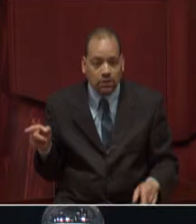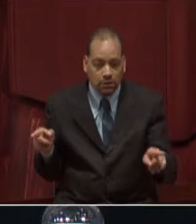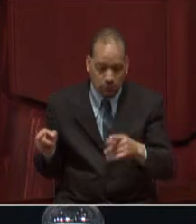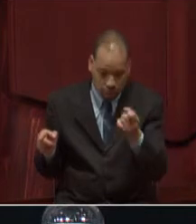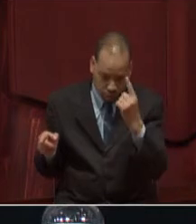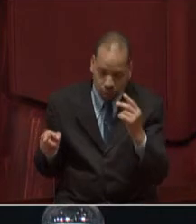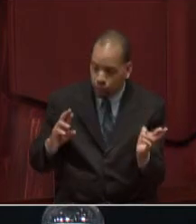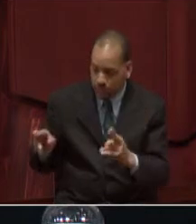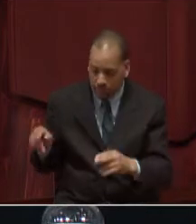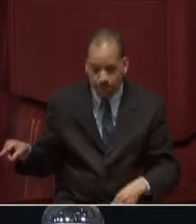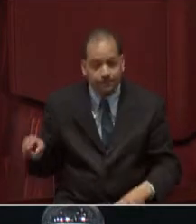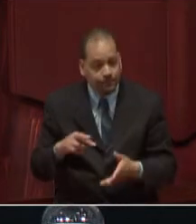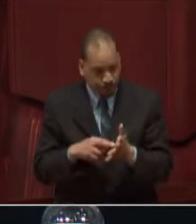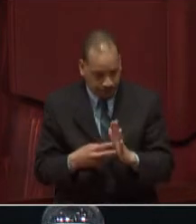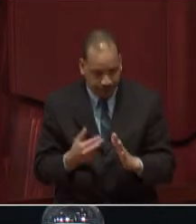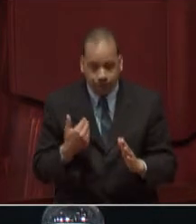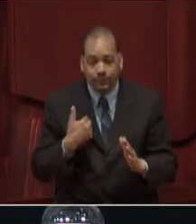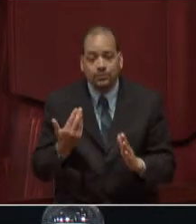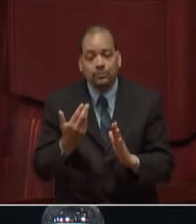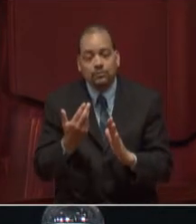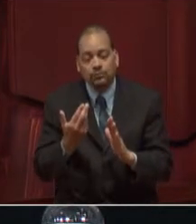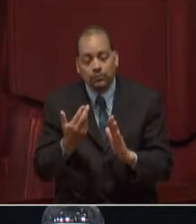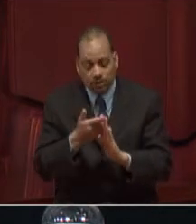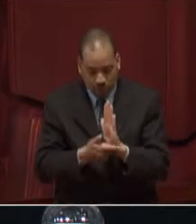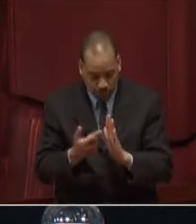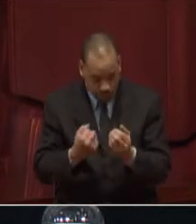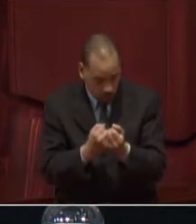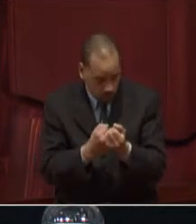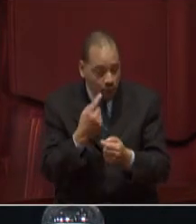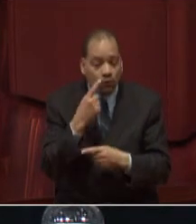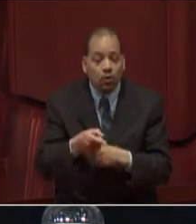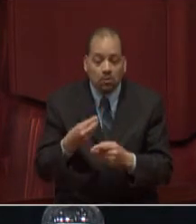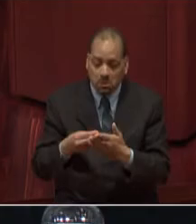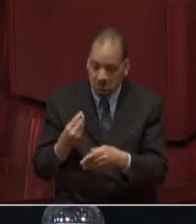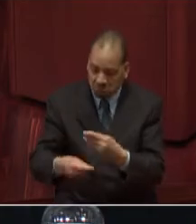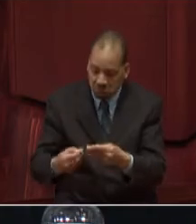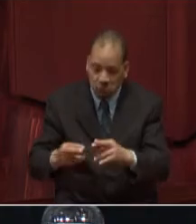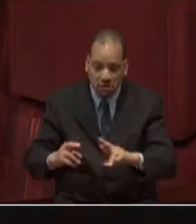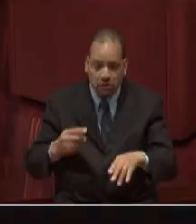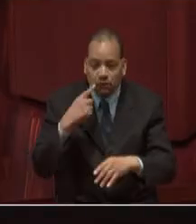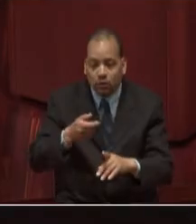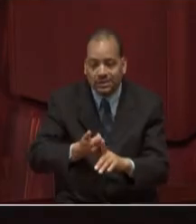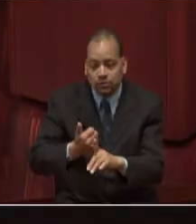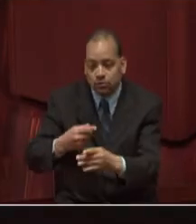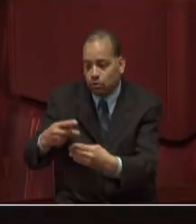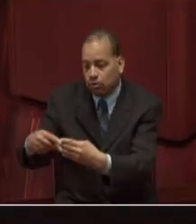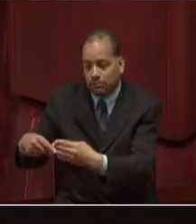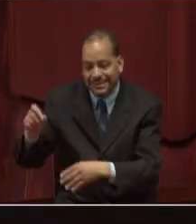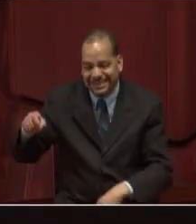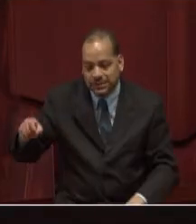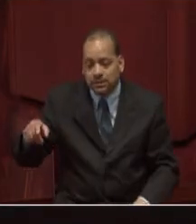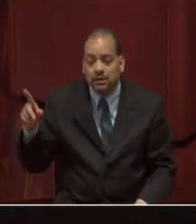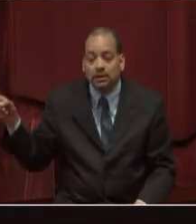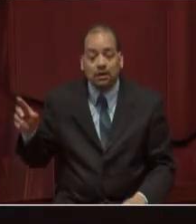support, for funding for the programs that were necessary. Without any funding, you're not going anyplace. Mm-hmm. You know, I jump in with that, and then I want to go back